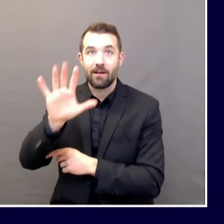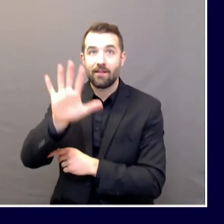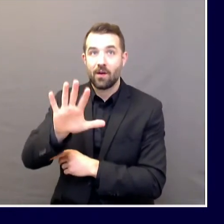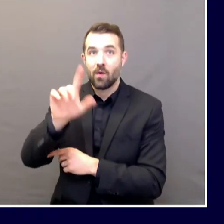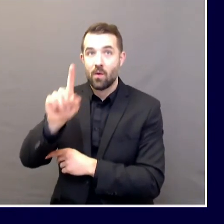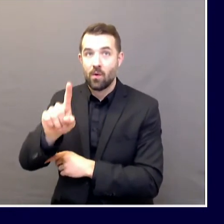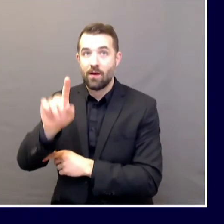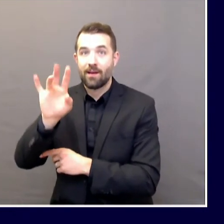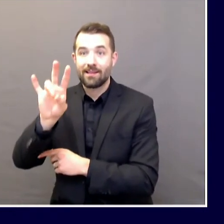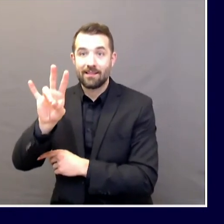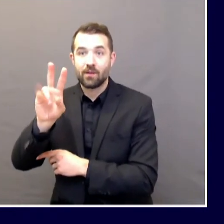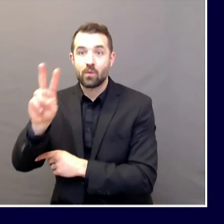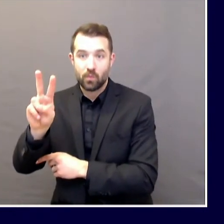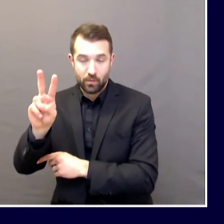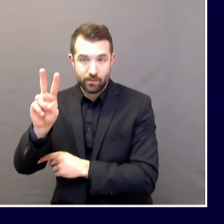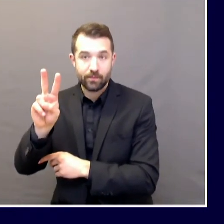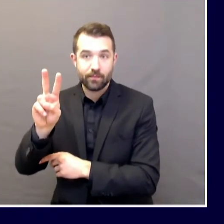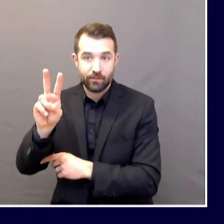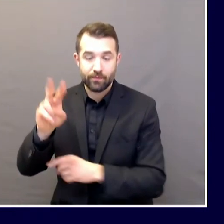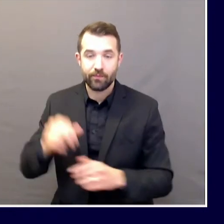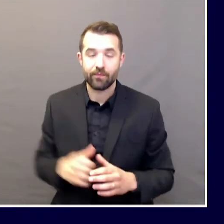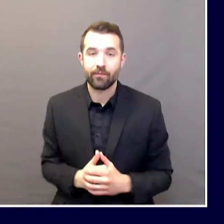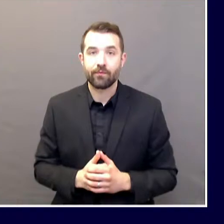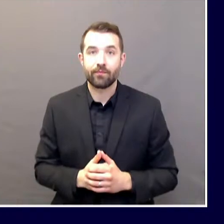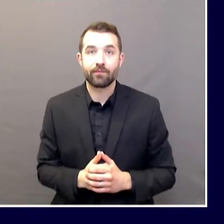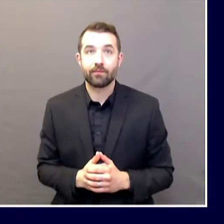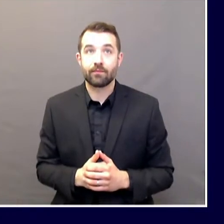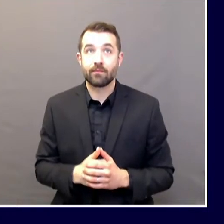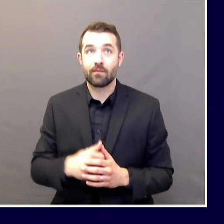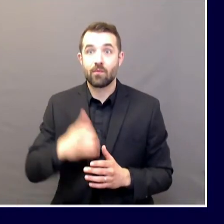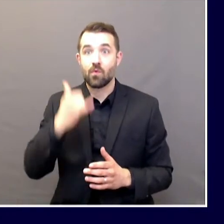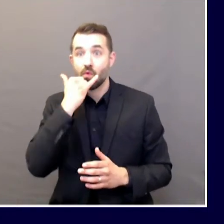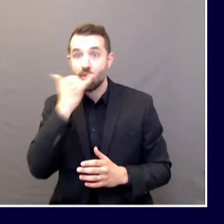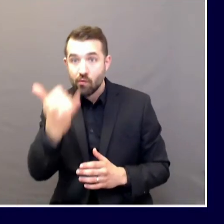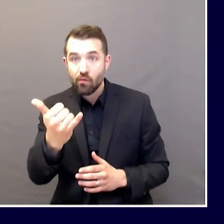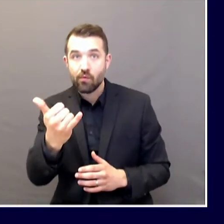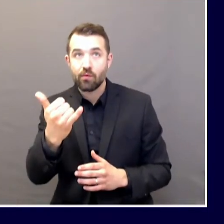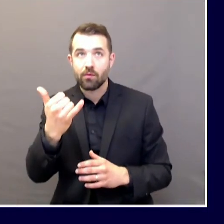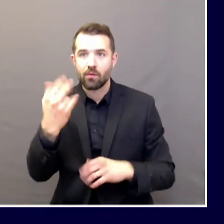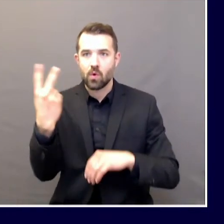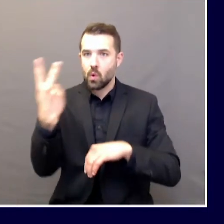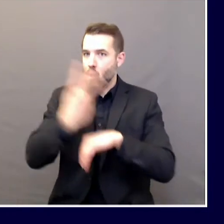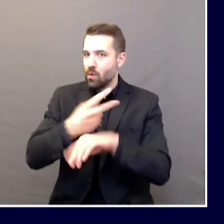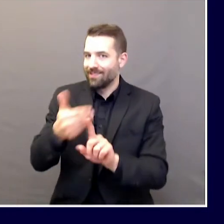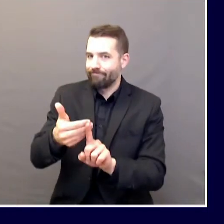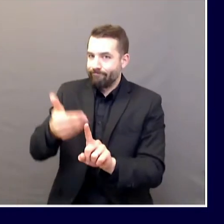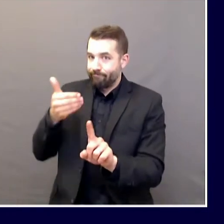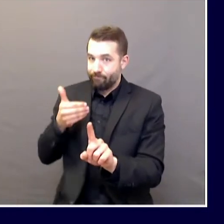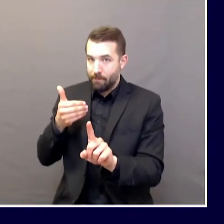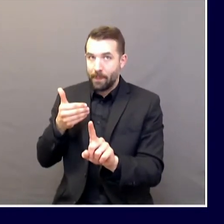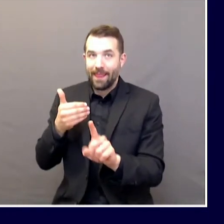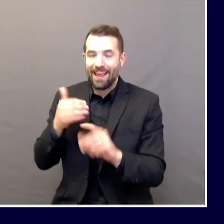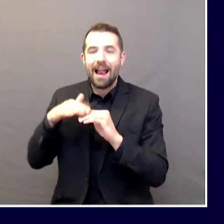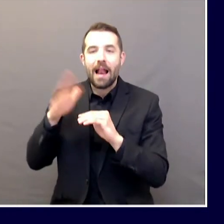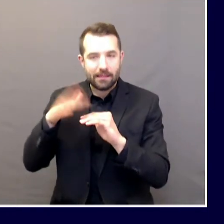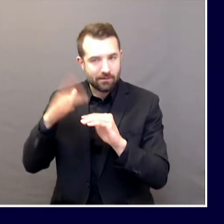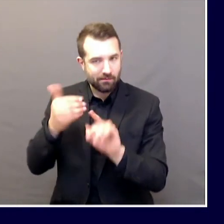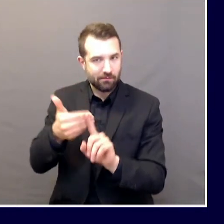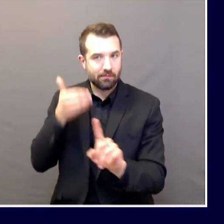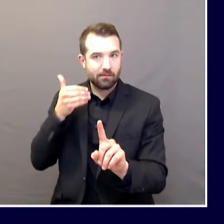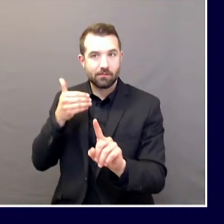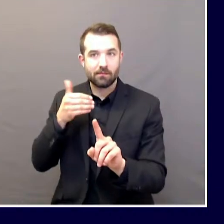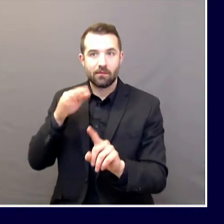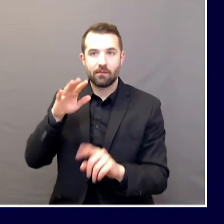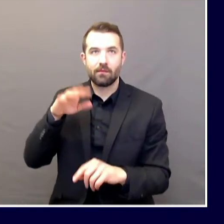1-855-608-5172. You should call at least 48 hours before your appointment to reserve a ride. And when